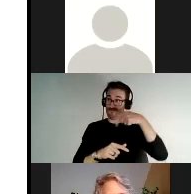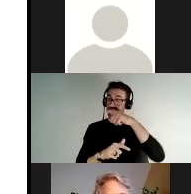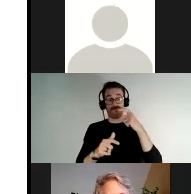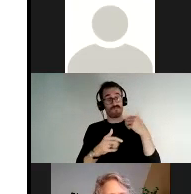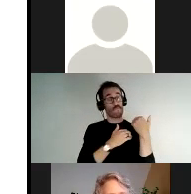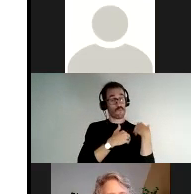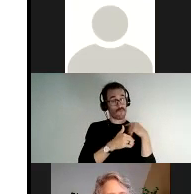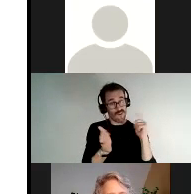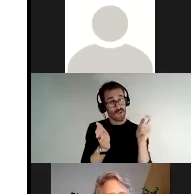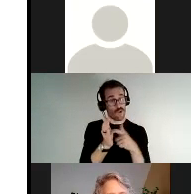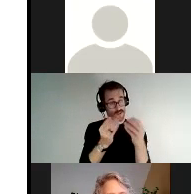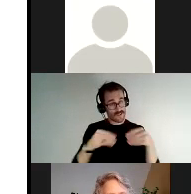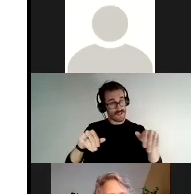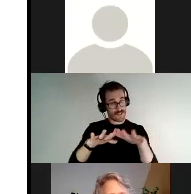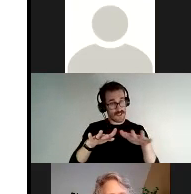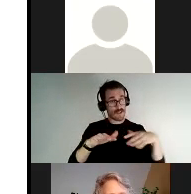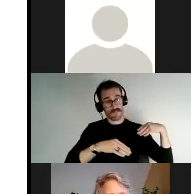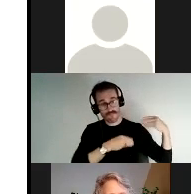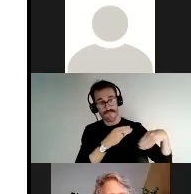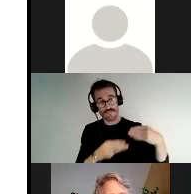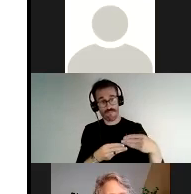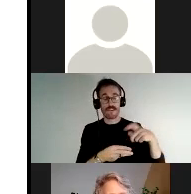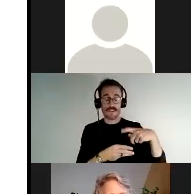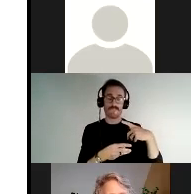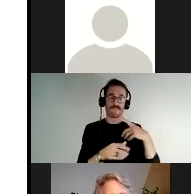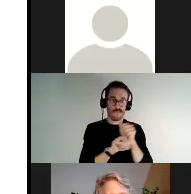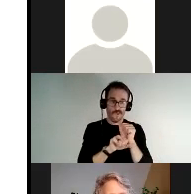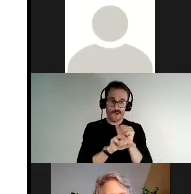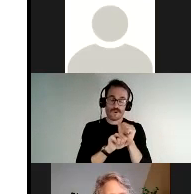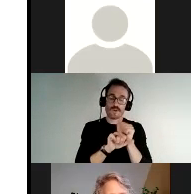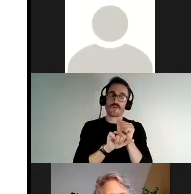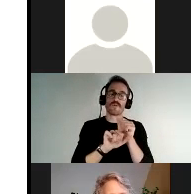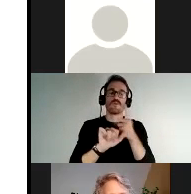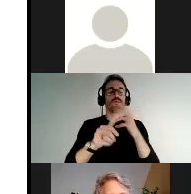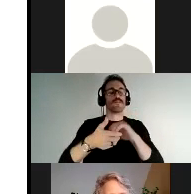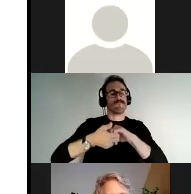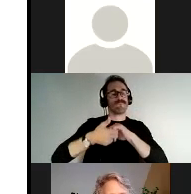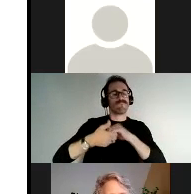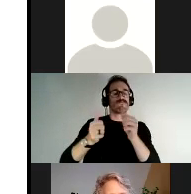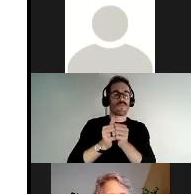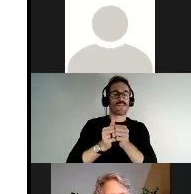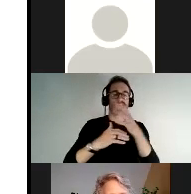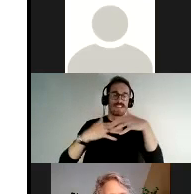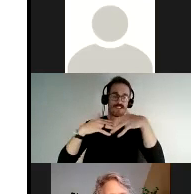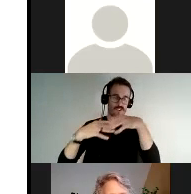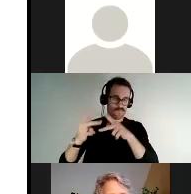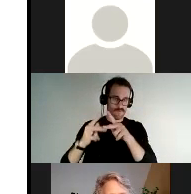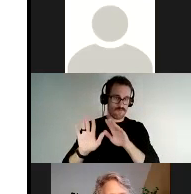how we create this atmosphere of reconciliation among people. Heather, would you like to add anything?